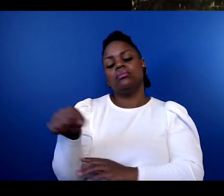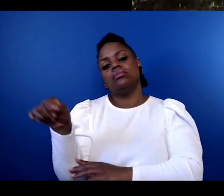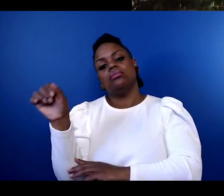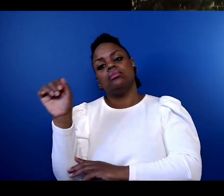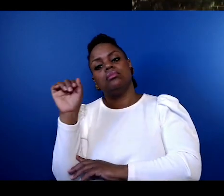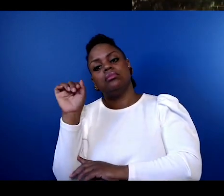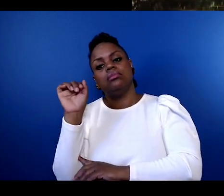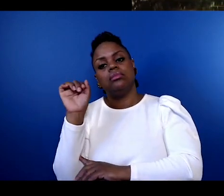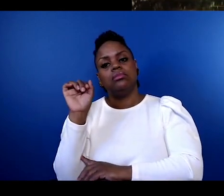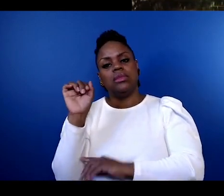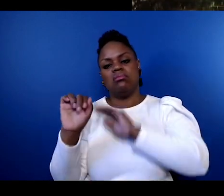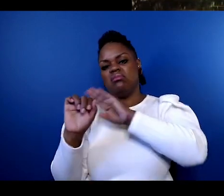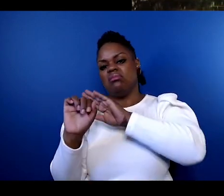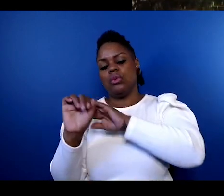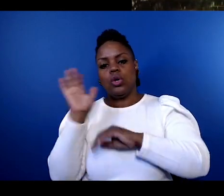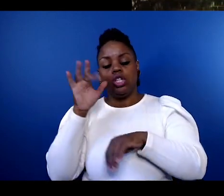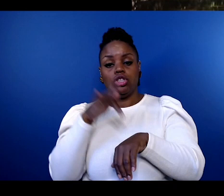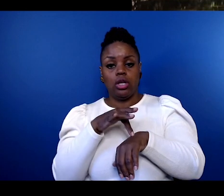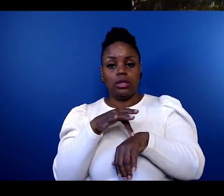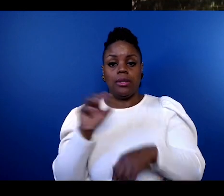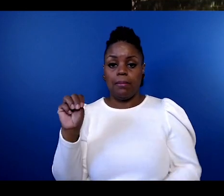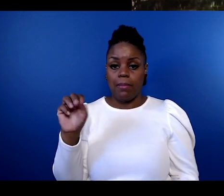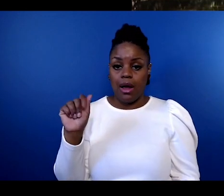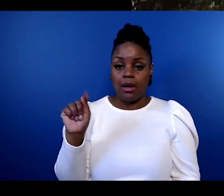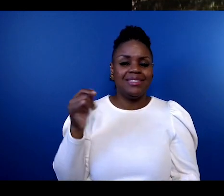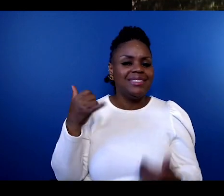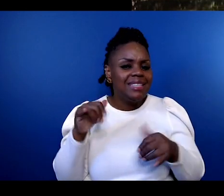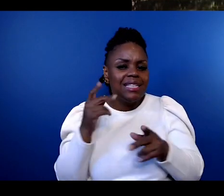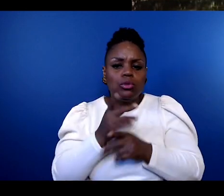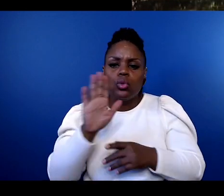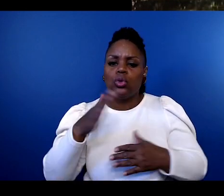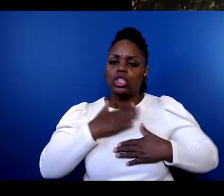And if you want to rest the hands down to your sides,